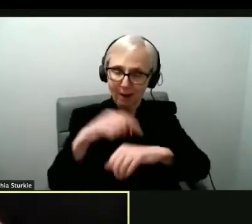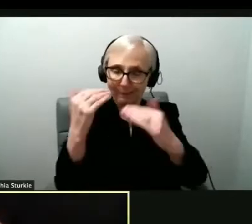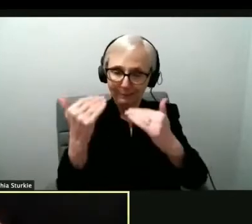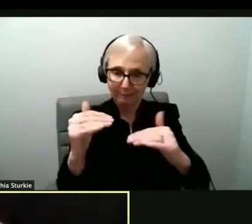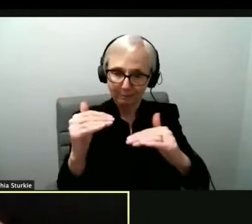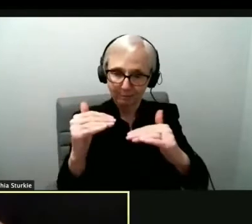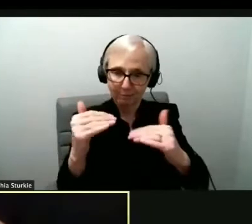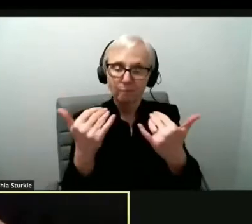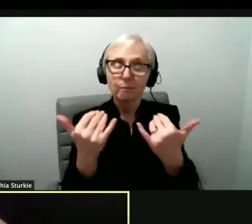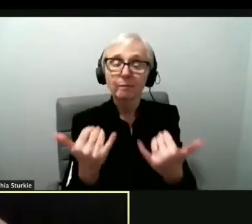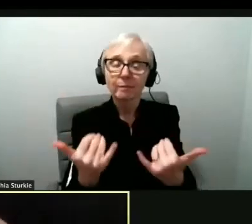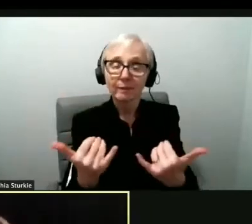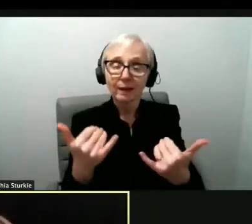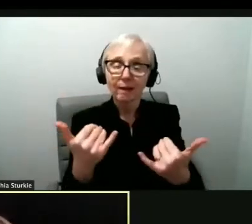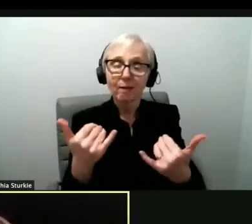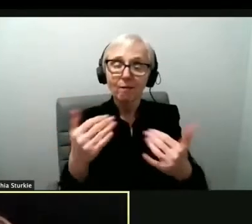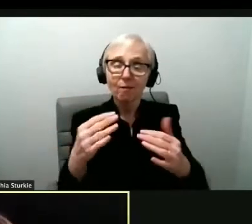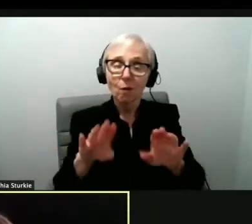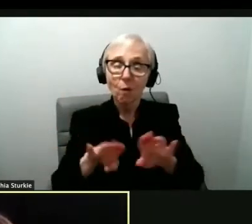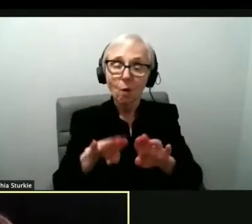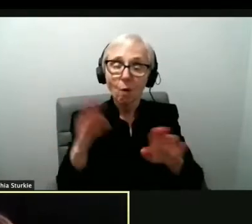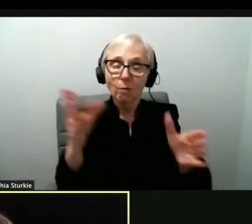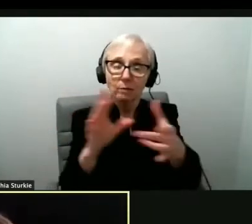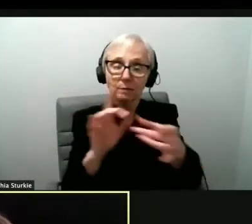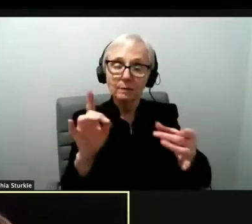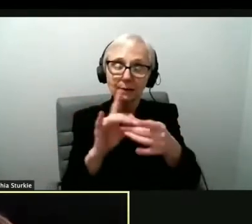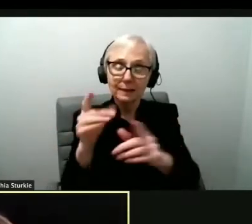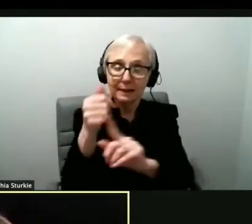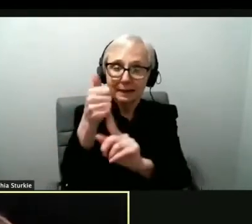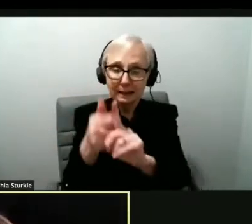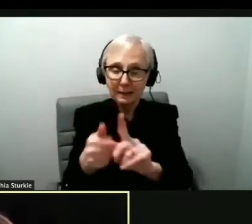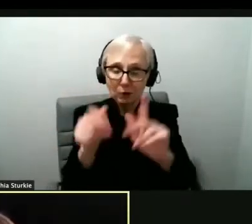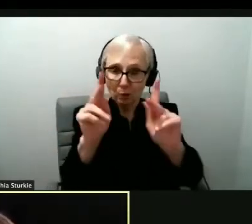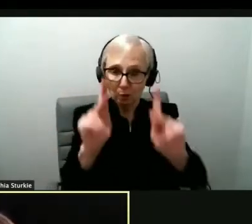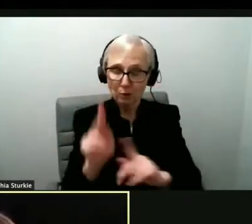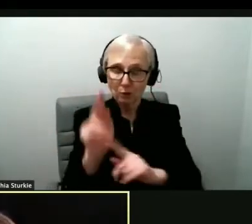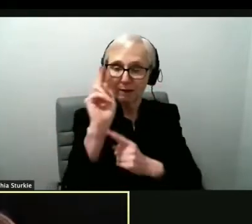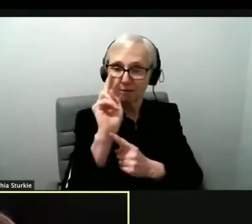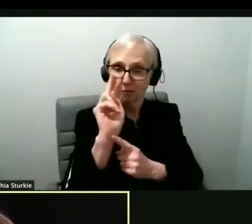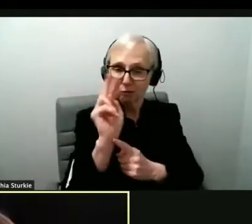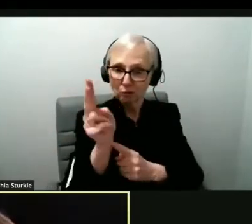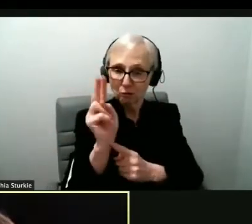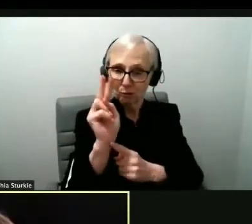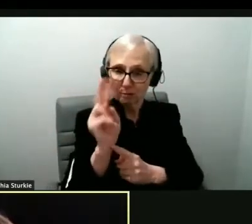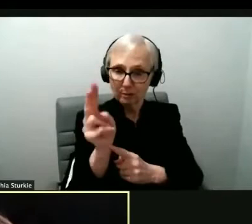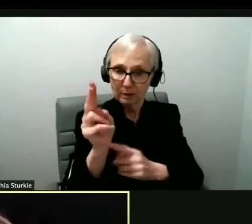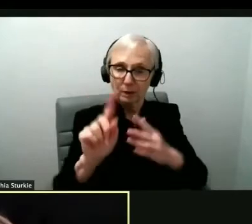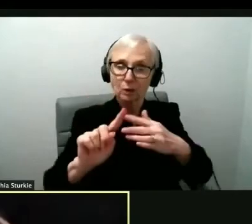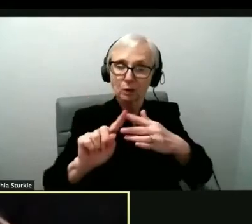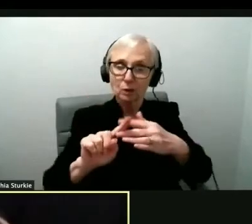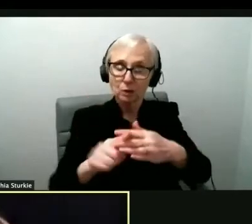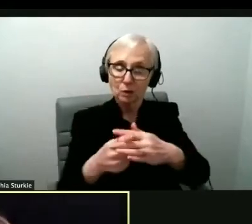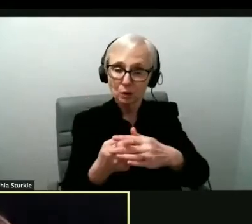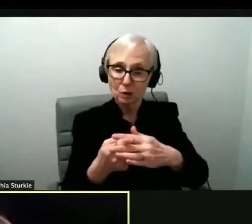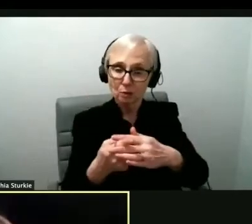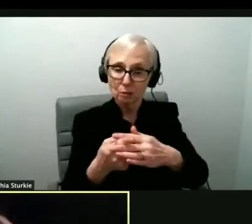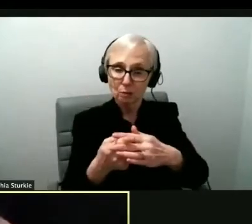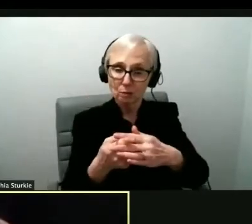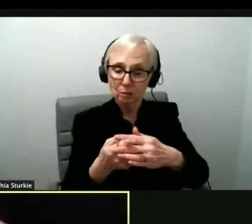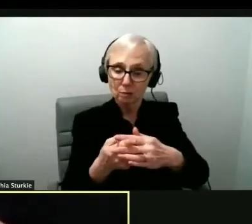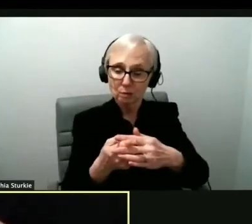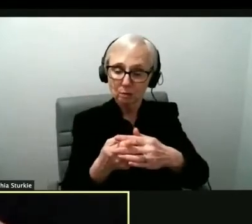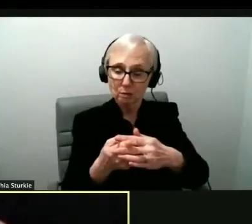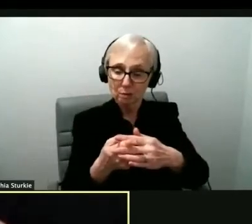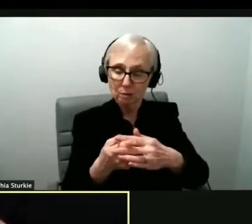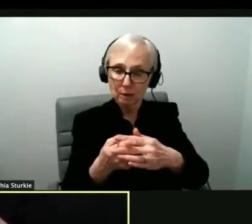now, for opening statements, each candidate will have 2 minutes. And I'm going to start out